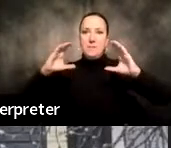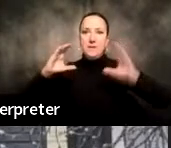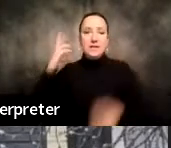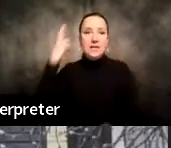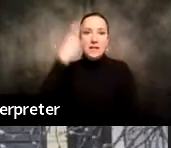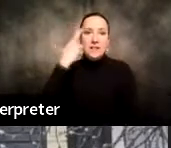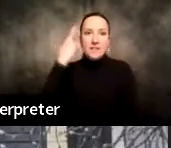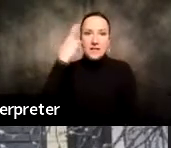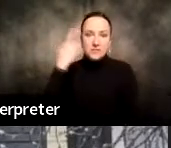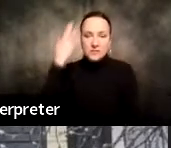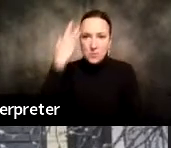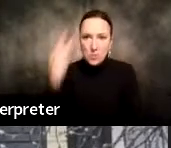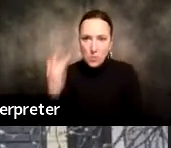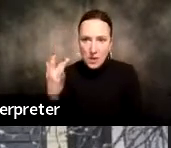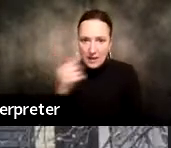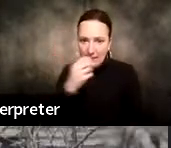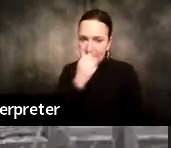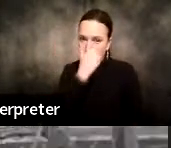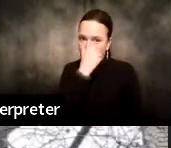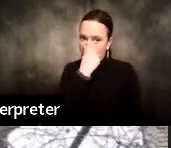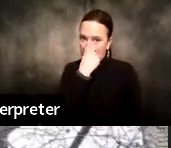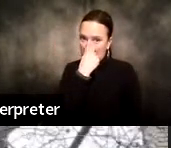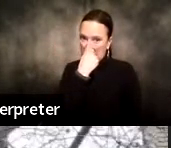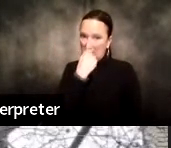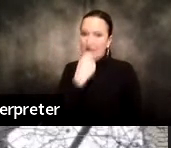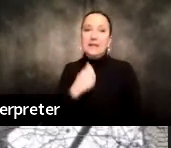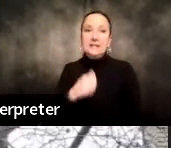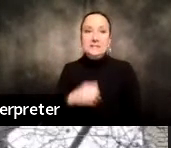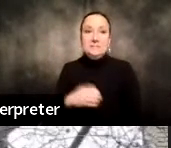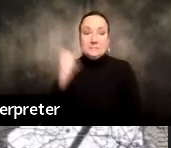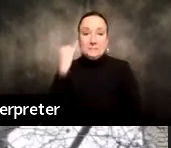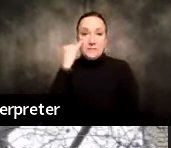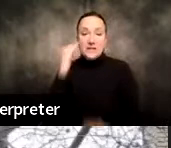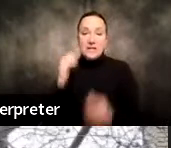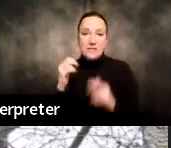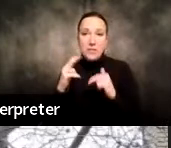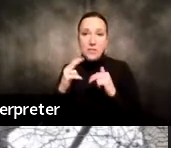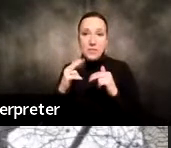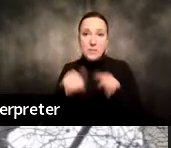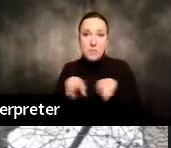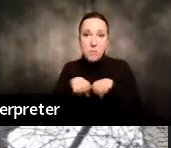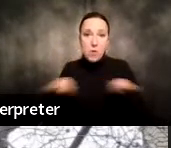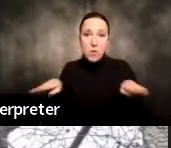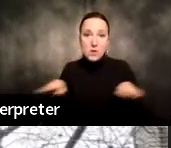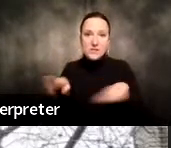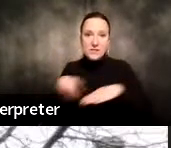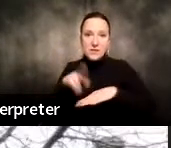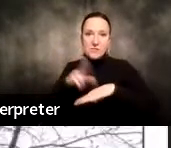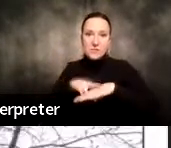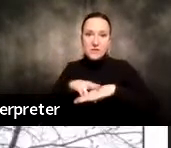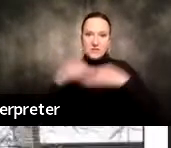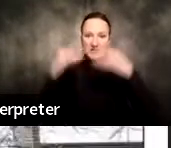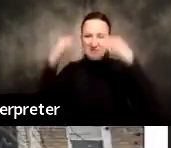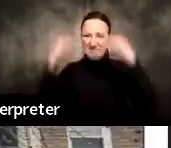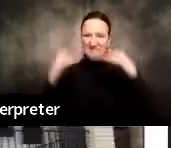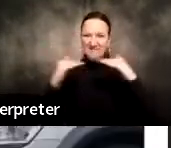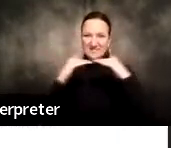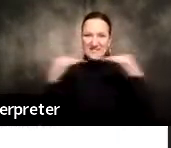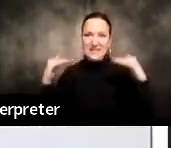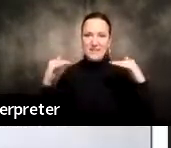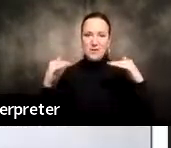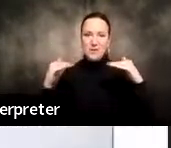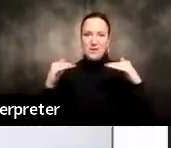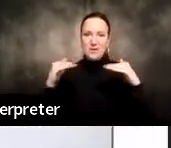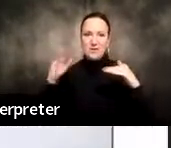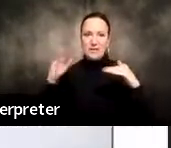created themselves. If they had left the porch at the original height, that's why it would have been light would have been challenging. And